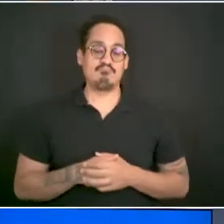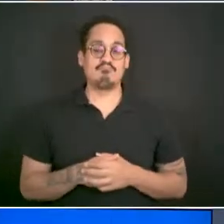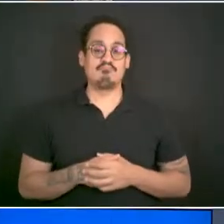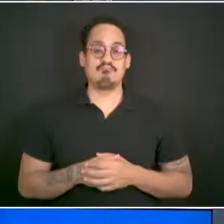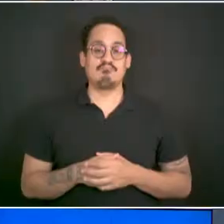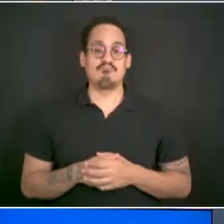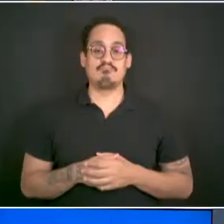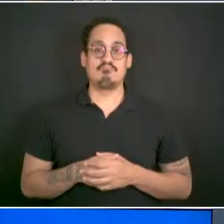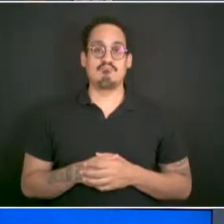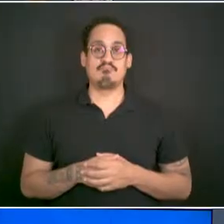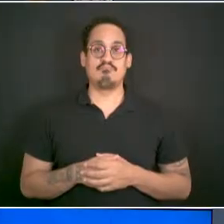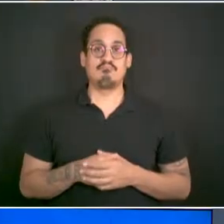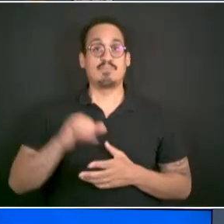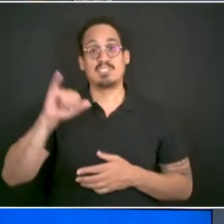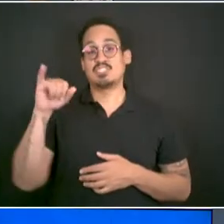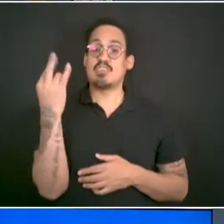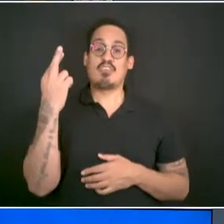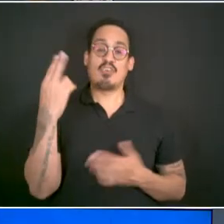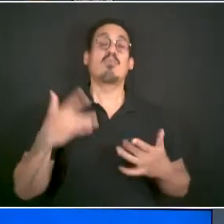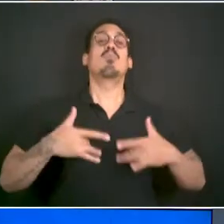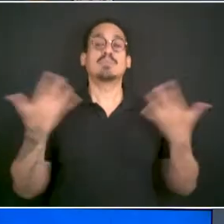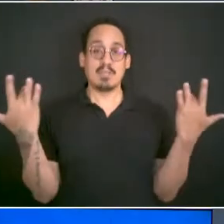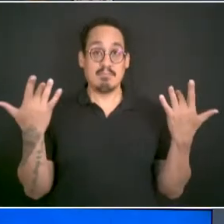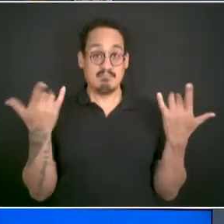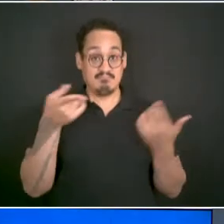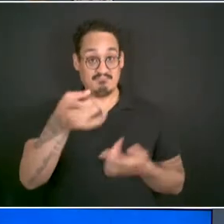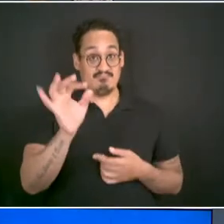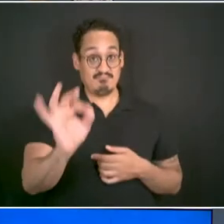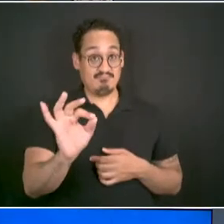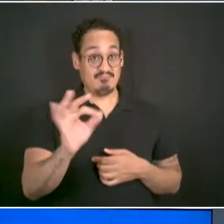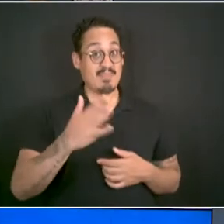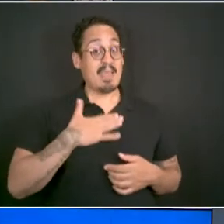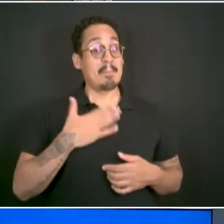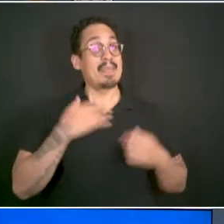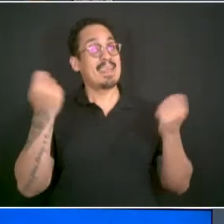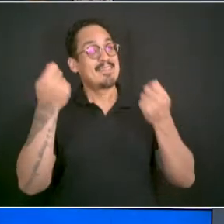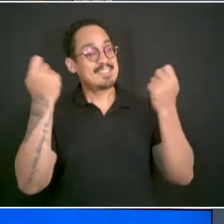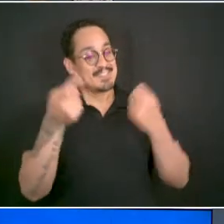JR, what's happening? How are you? Happy anniversary. Thank you.